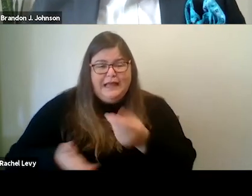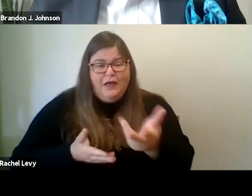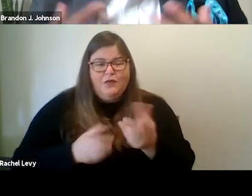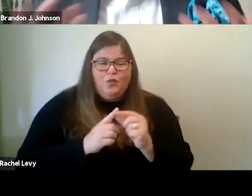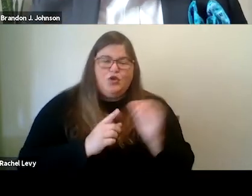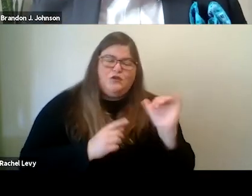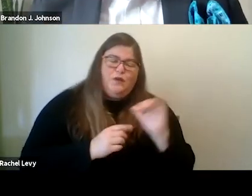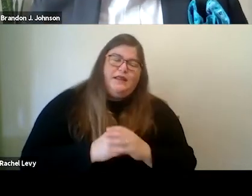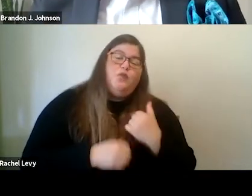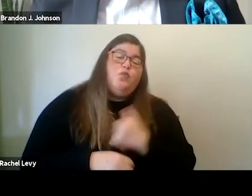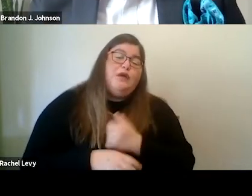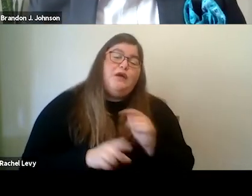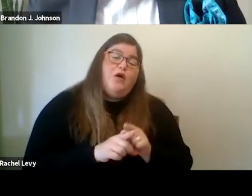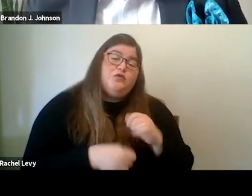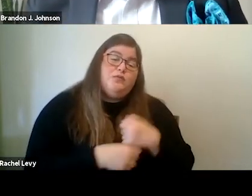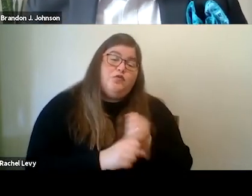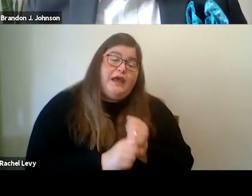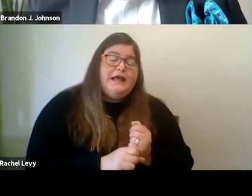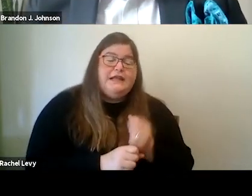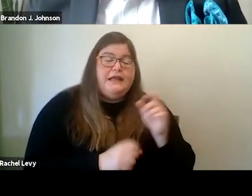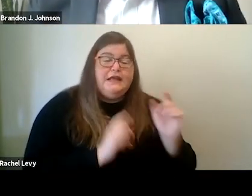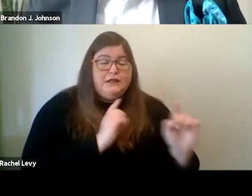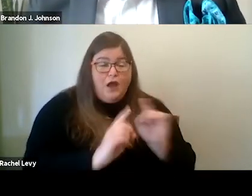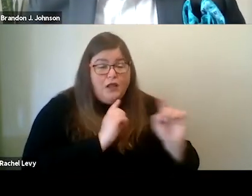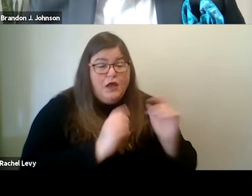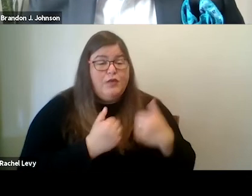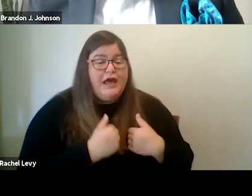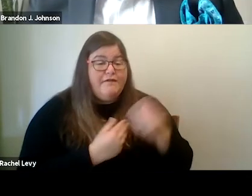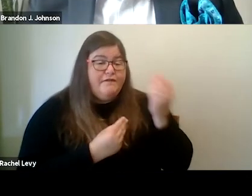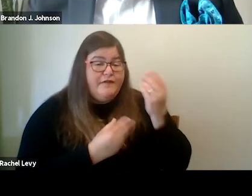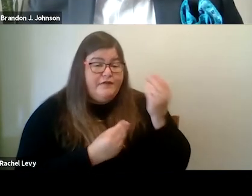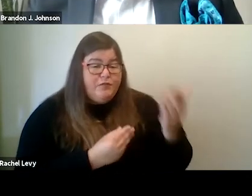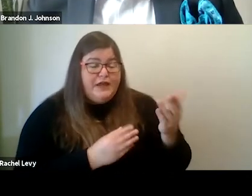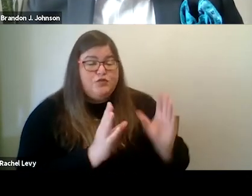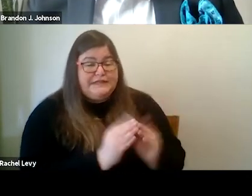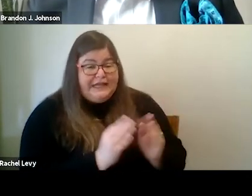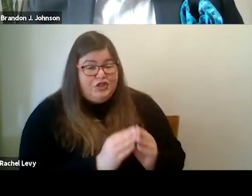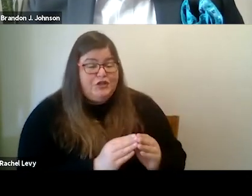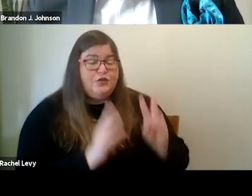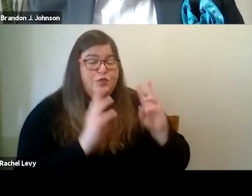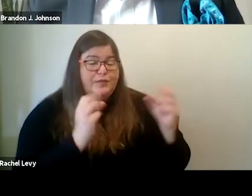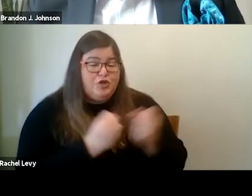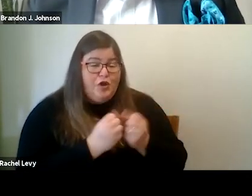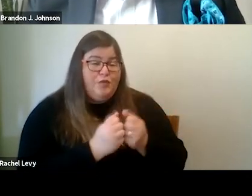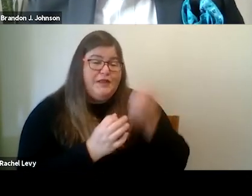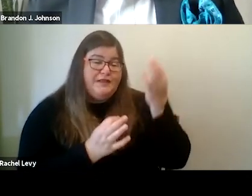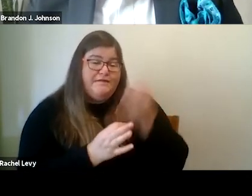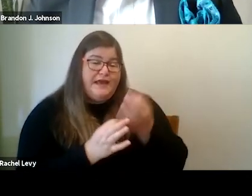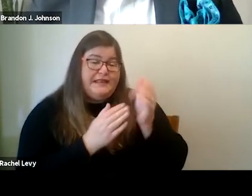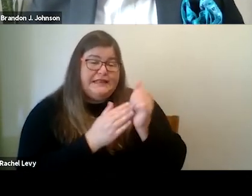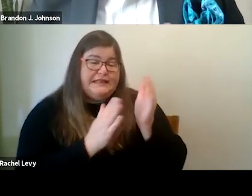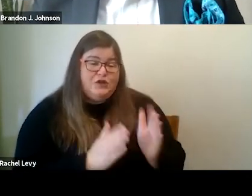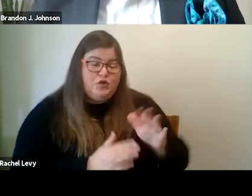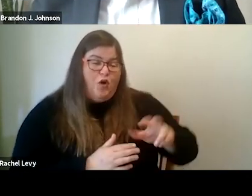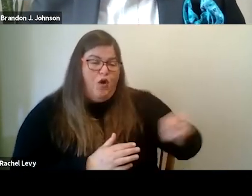We also create dialogues and have informational sessions and webinars with faith leaders across the country. And when the rollout of